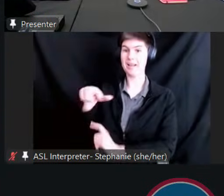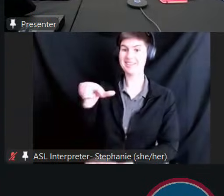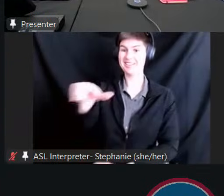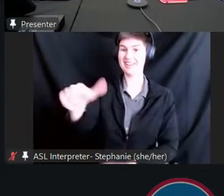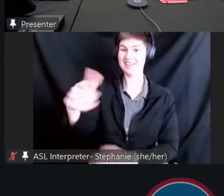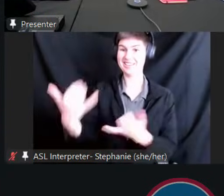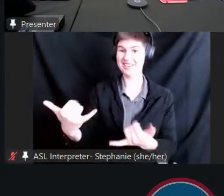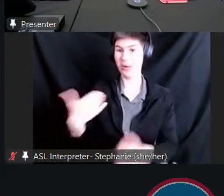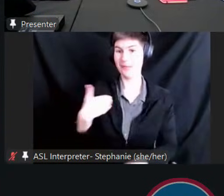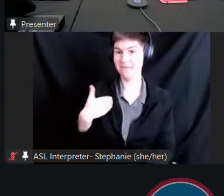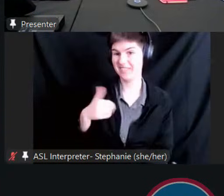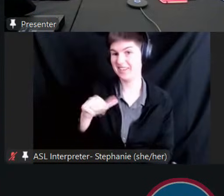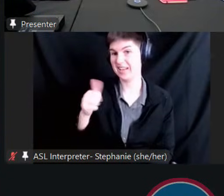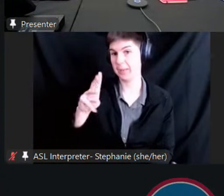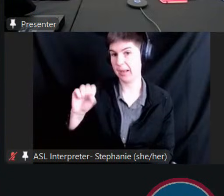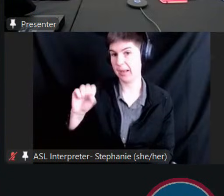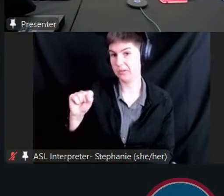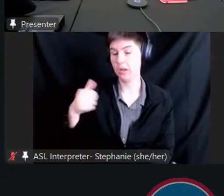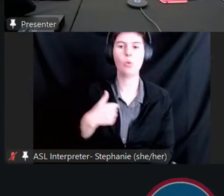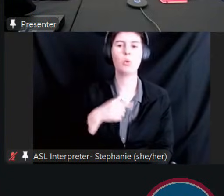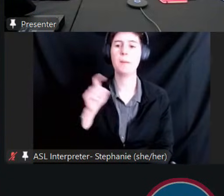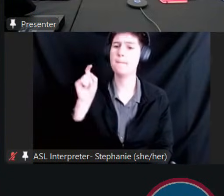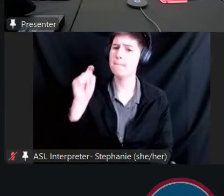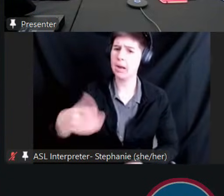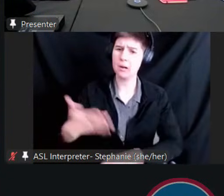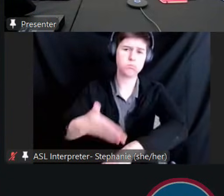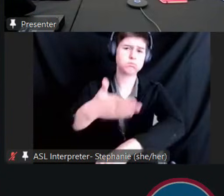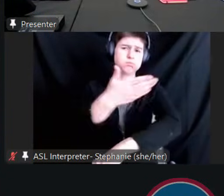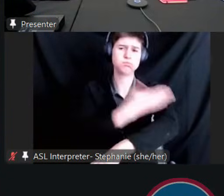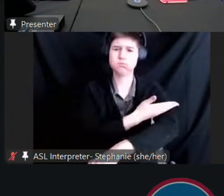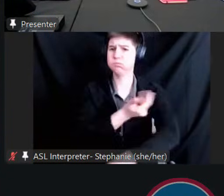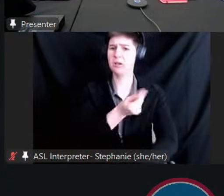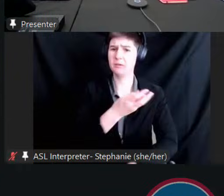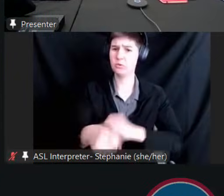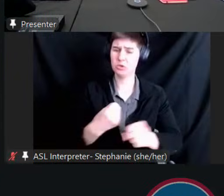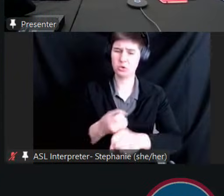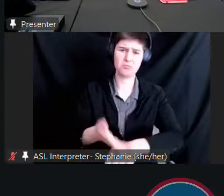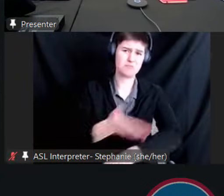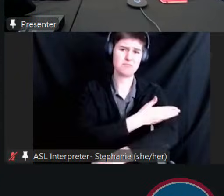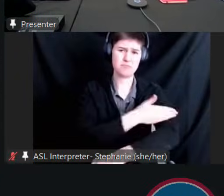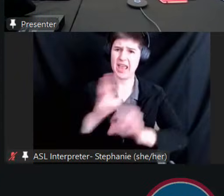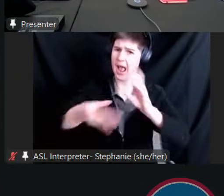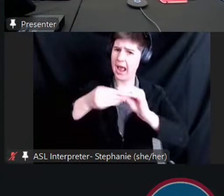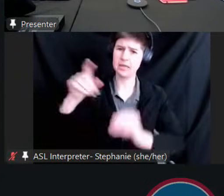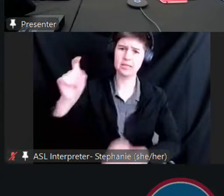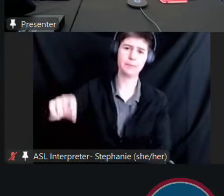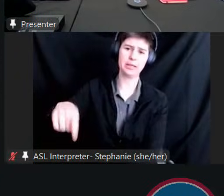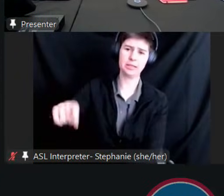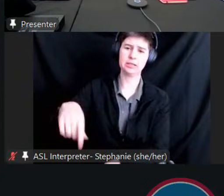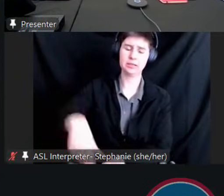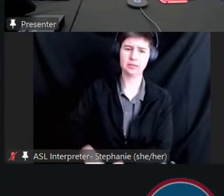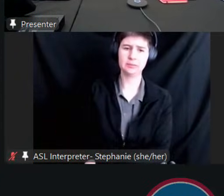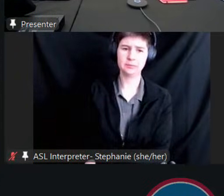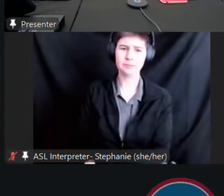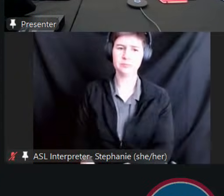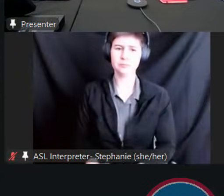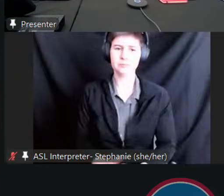hope to increase that exponentially in the next few years. So there's a lot of opportunity, and that's what we're working towards.